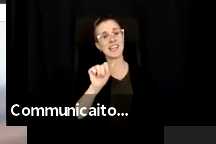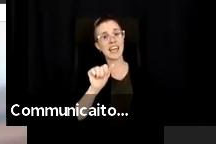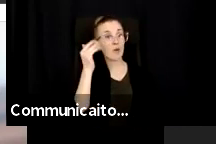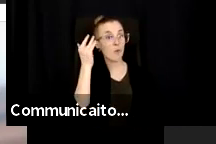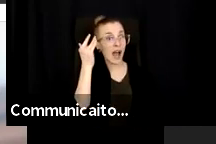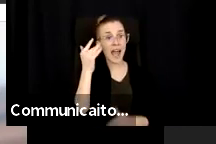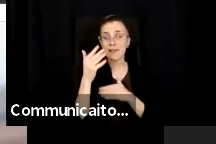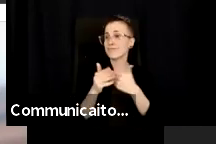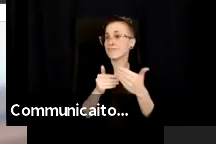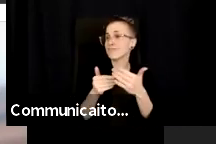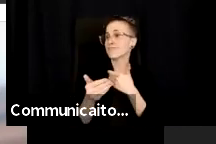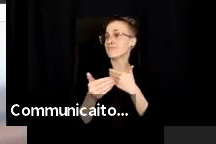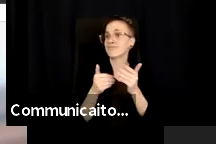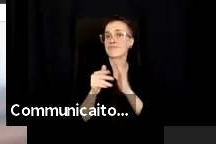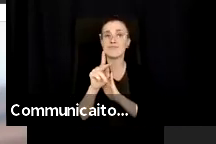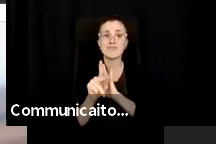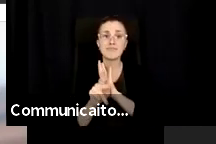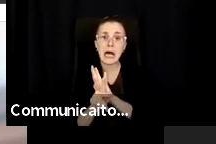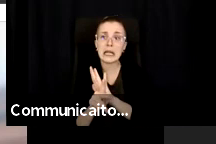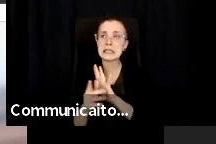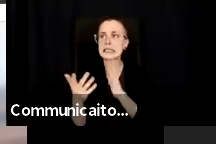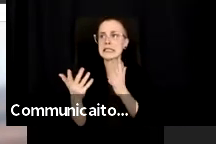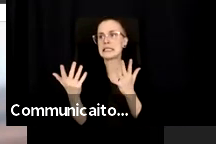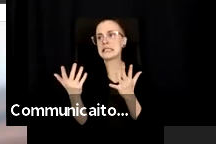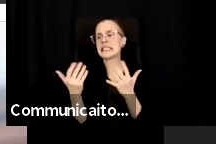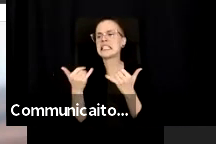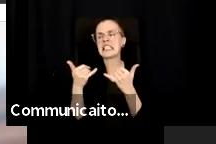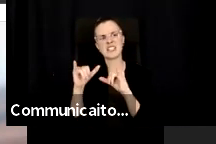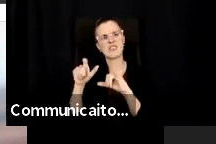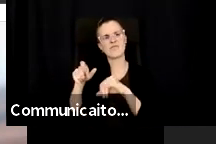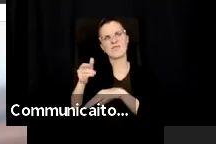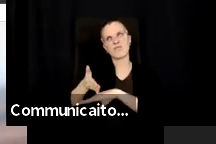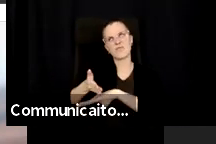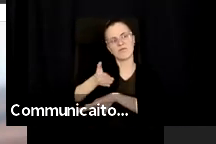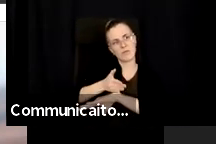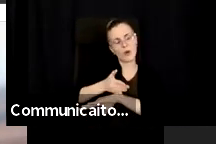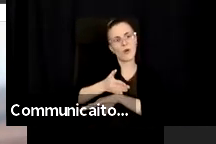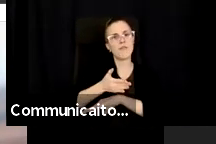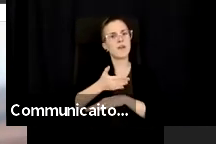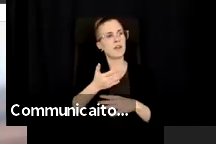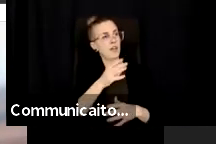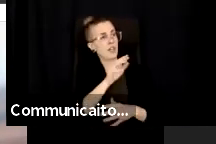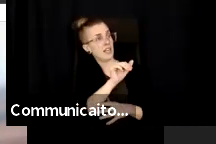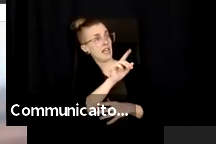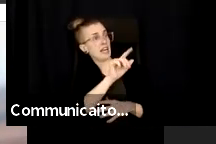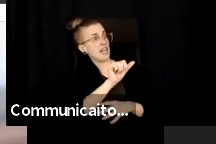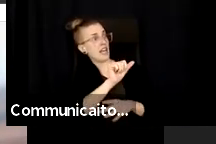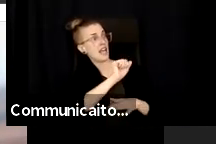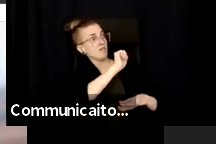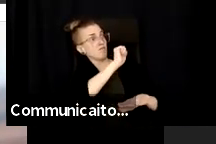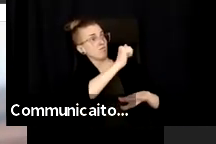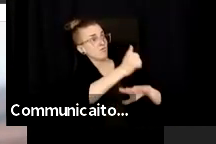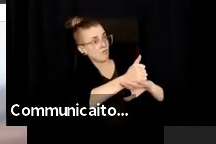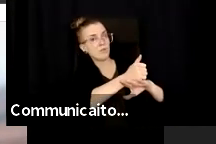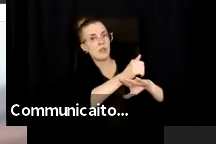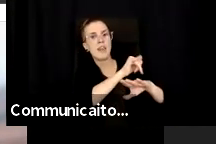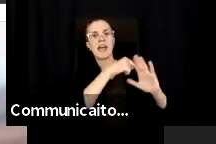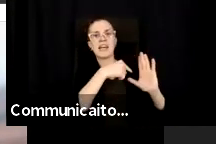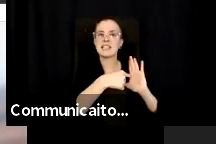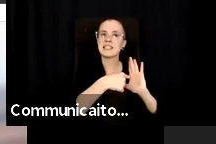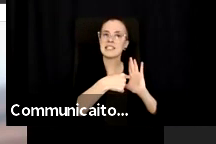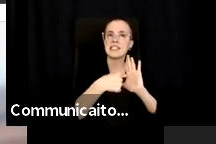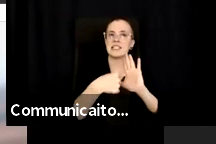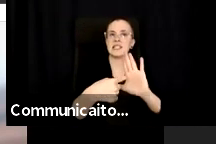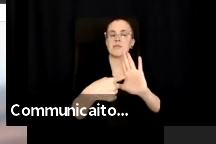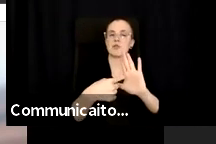policy shortfalls, the very existence of the ADA demonstrates the tenacity